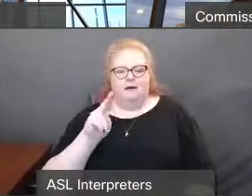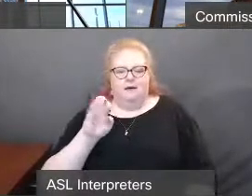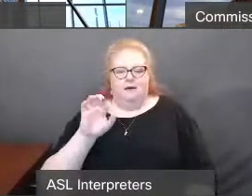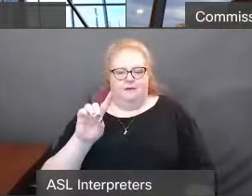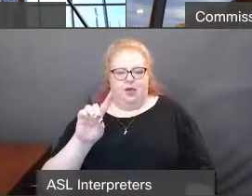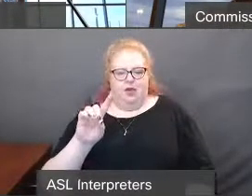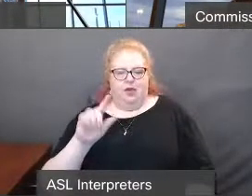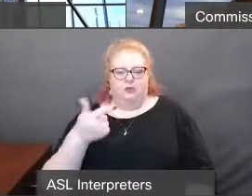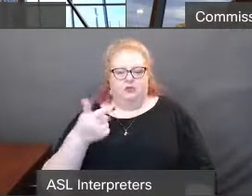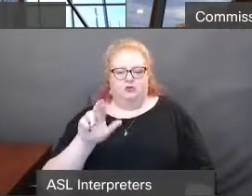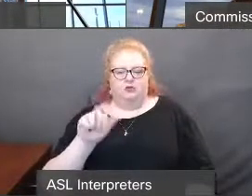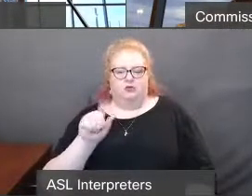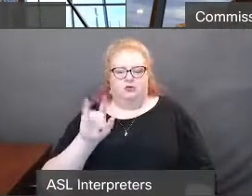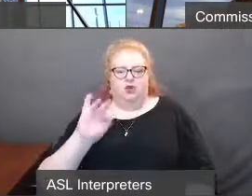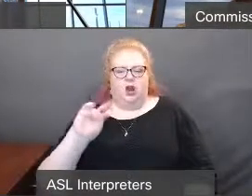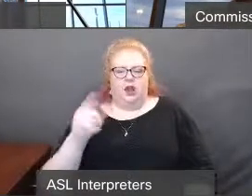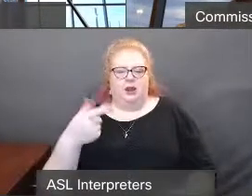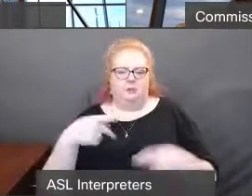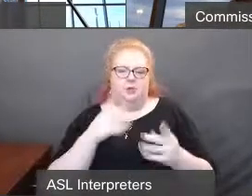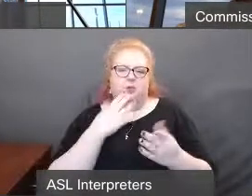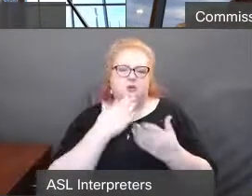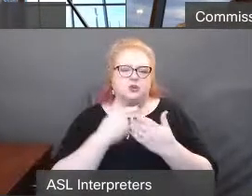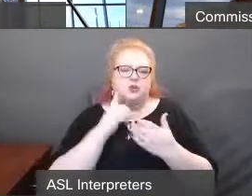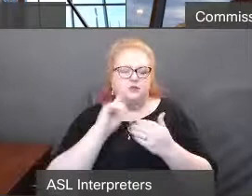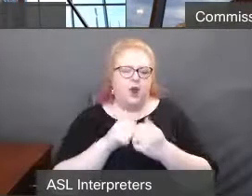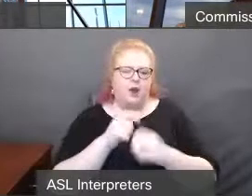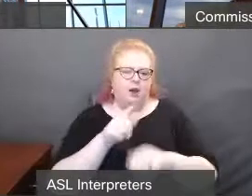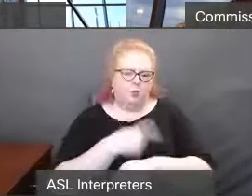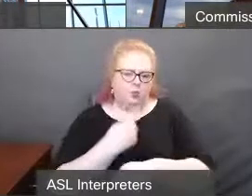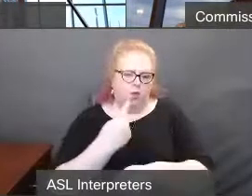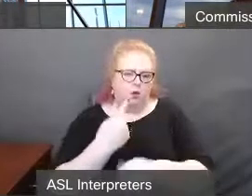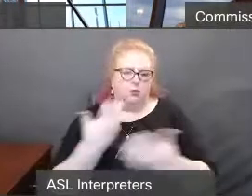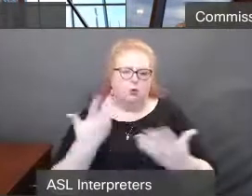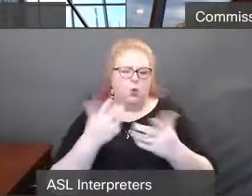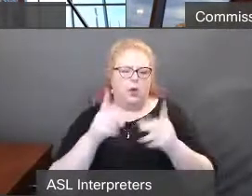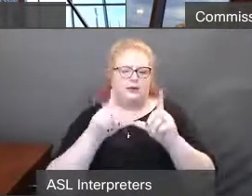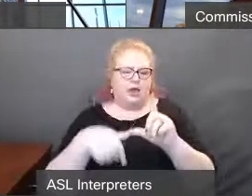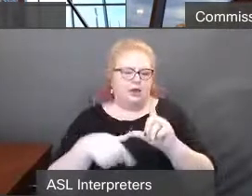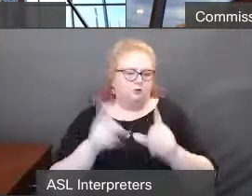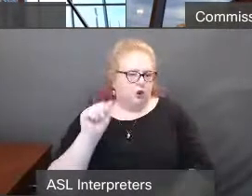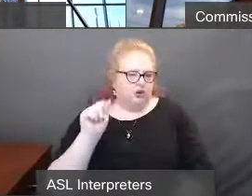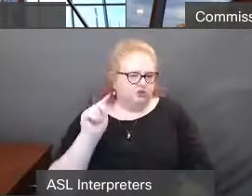good for how long? Is there an expiration date on it?